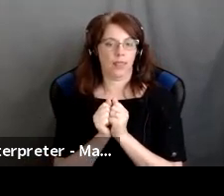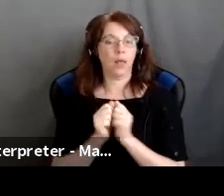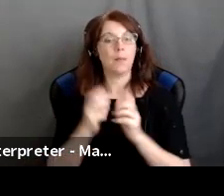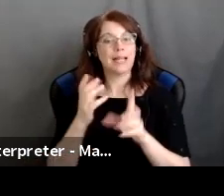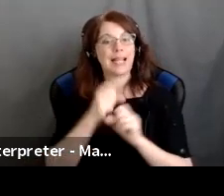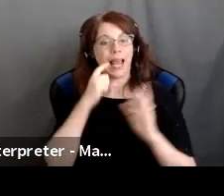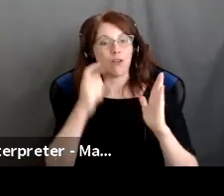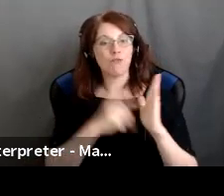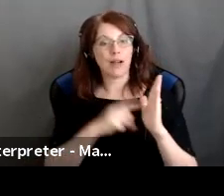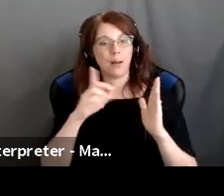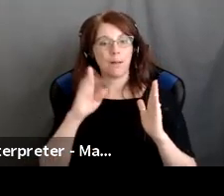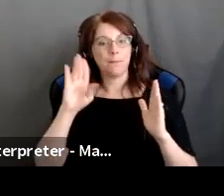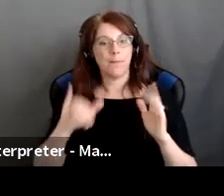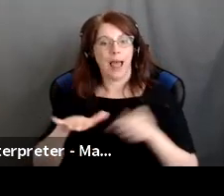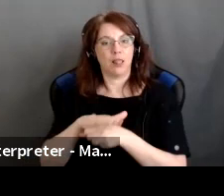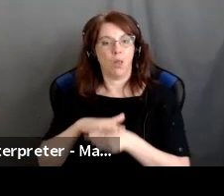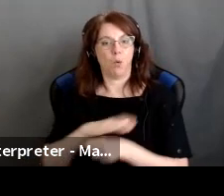by our local members of Congress.